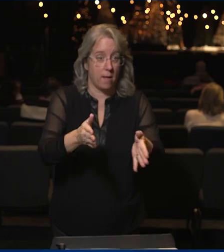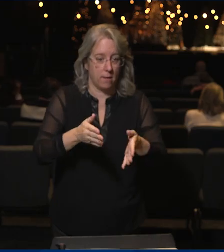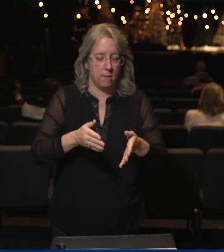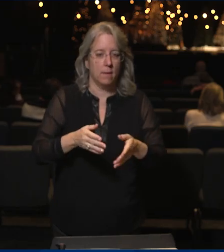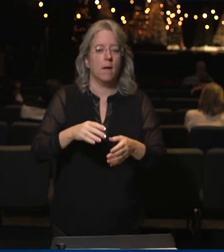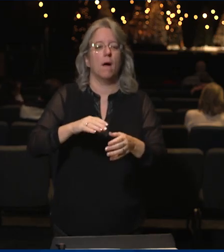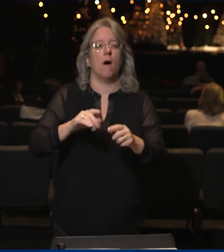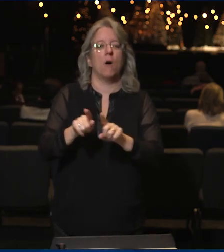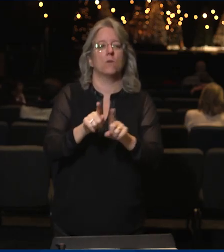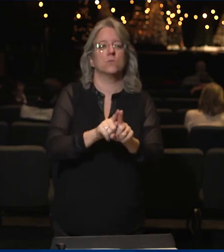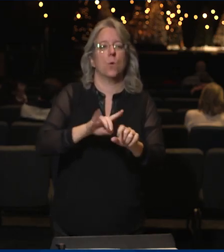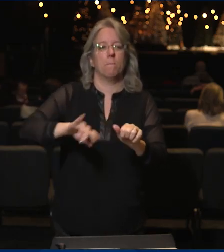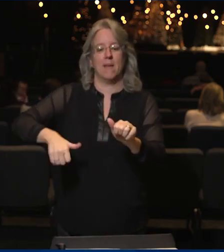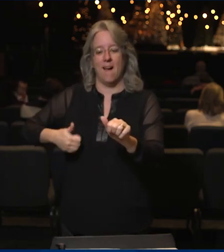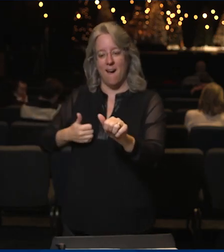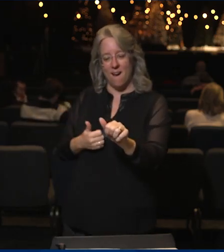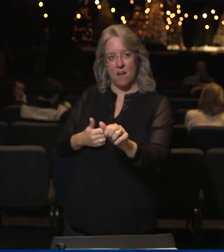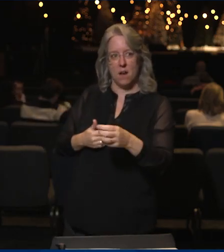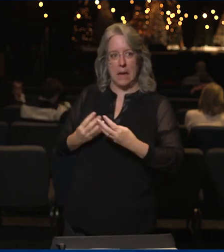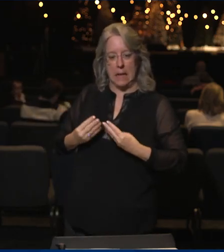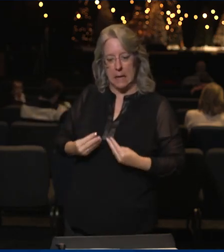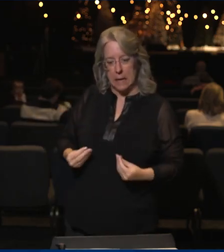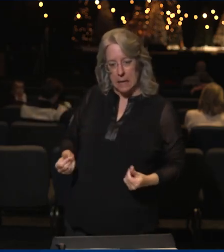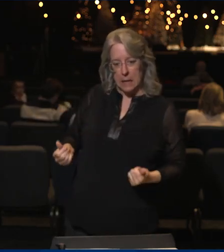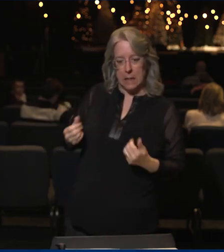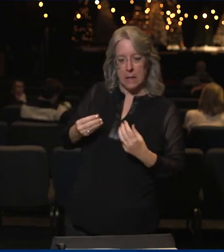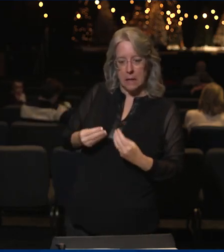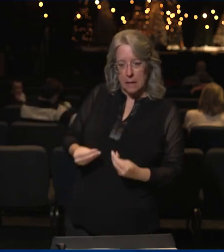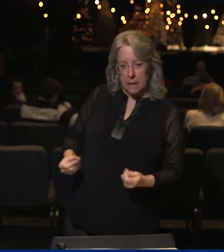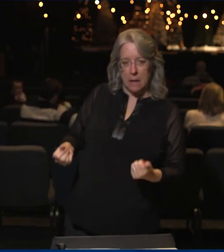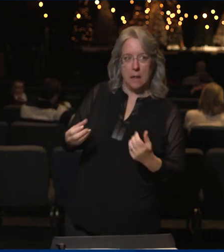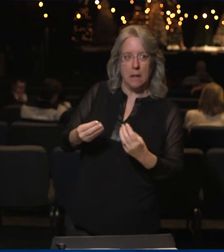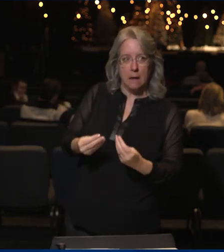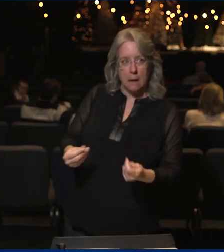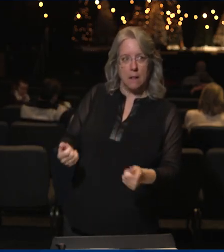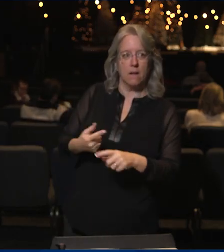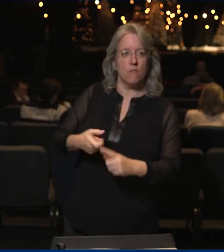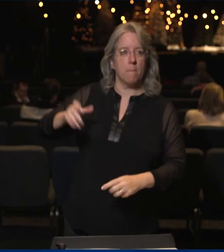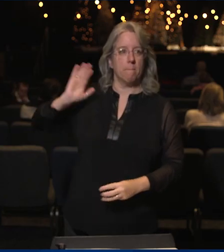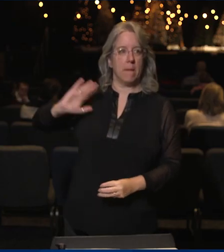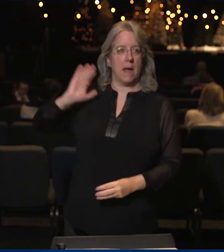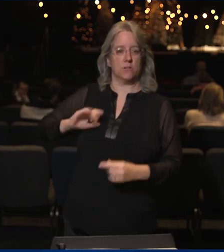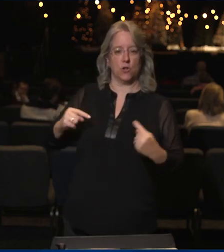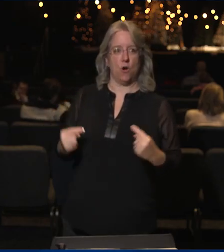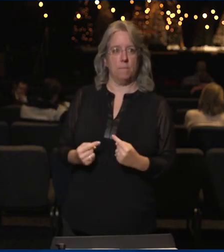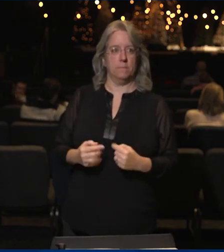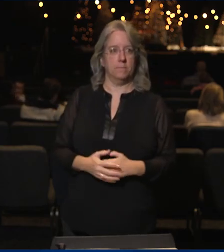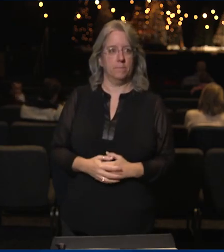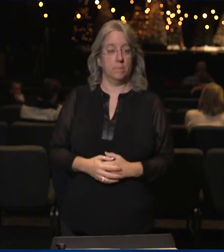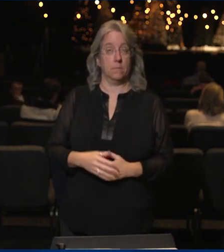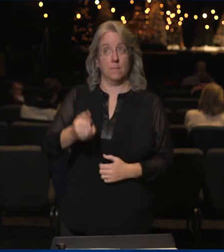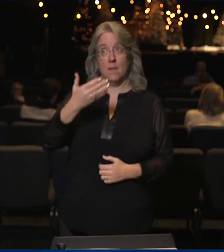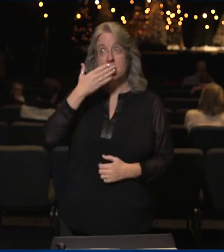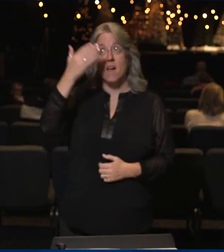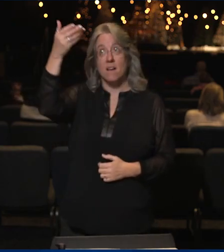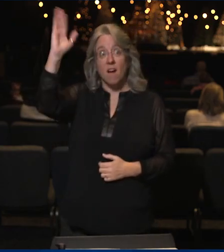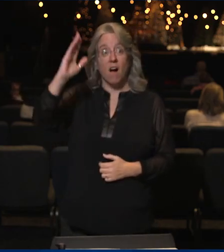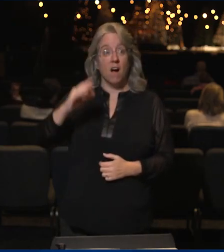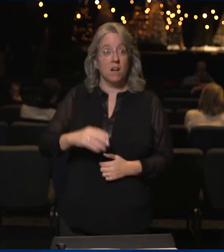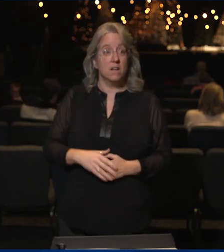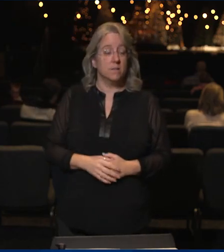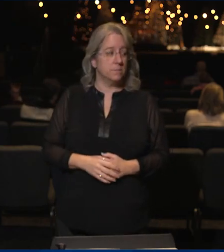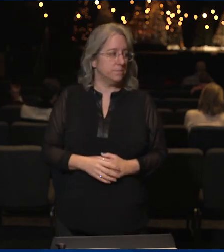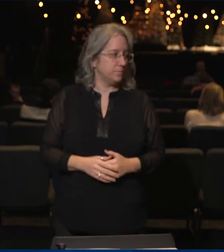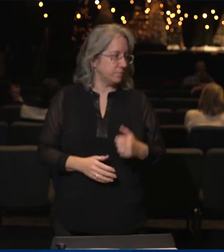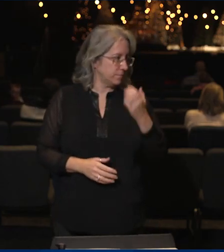us, healing us from the harm of our past. Thank God that this is who